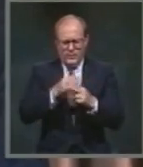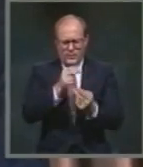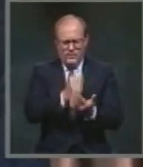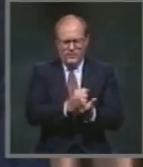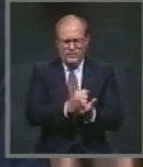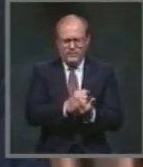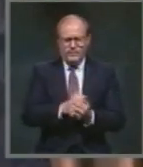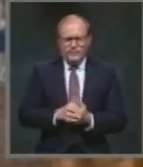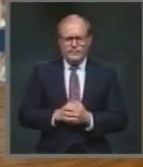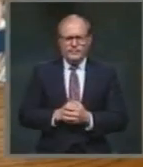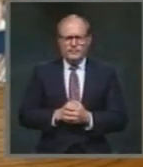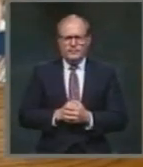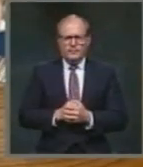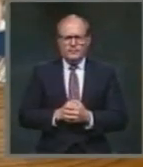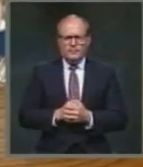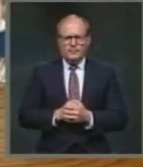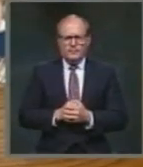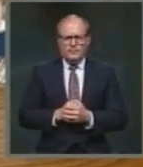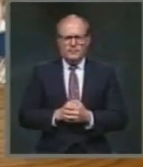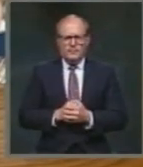Amen.